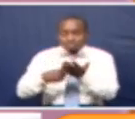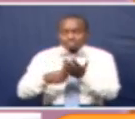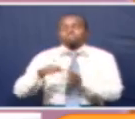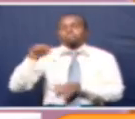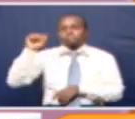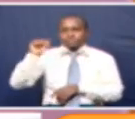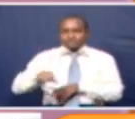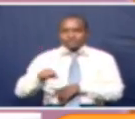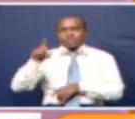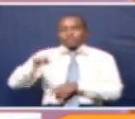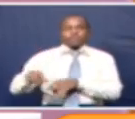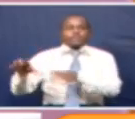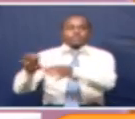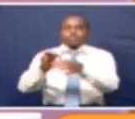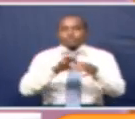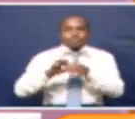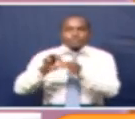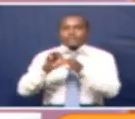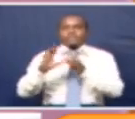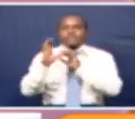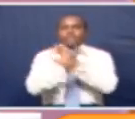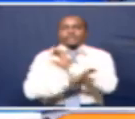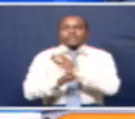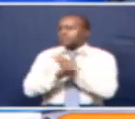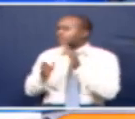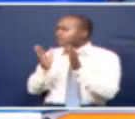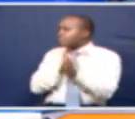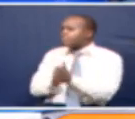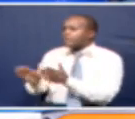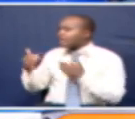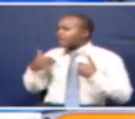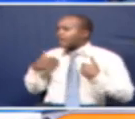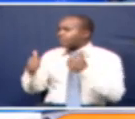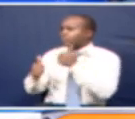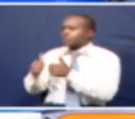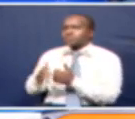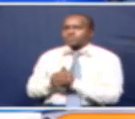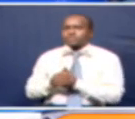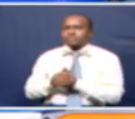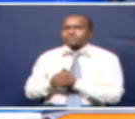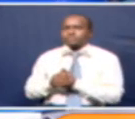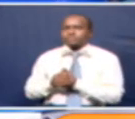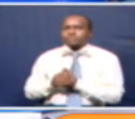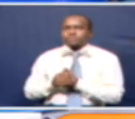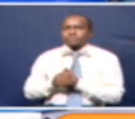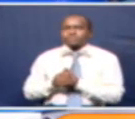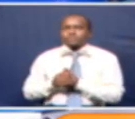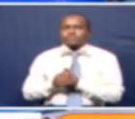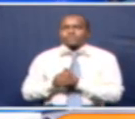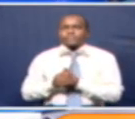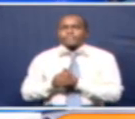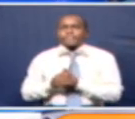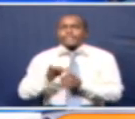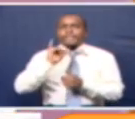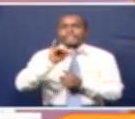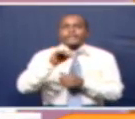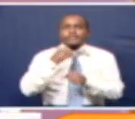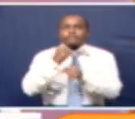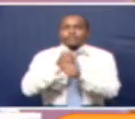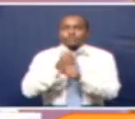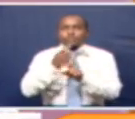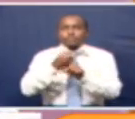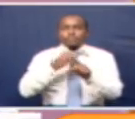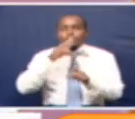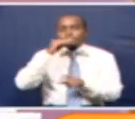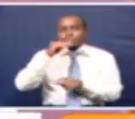to reconcile the nation. How do you do that? What plans do you have? Or what kind of talks? What structure? That is a function from the speech